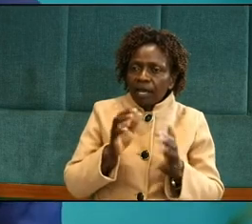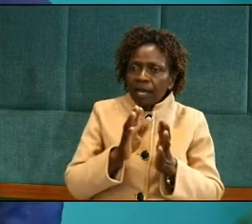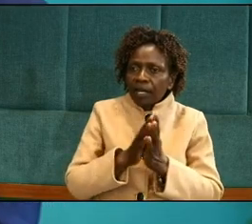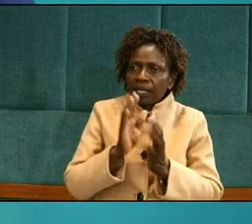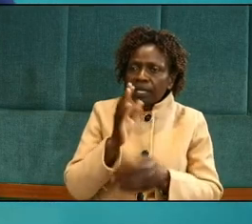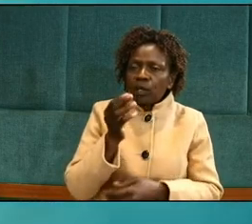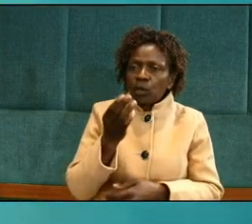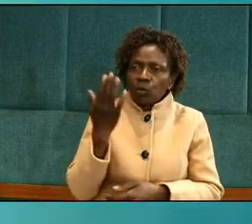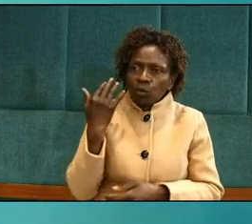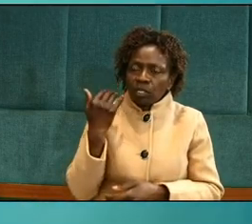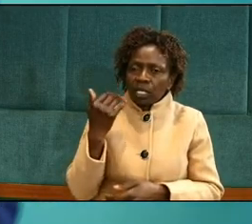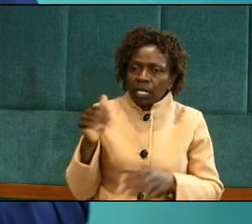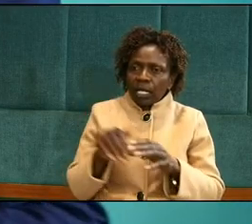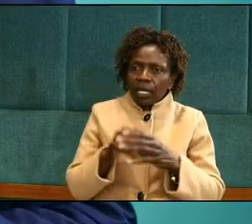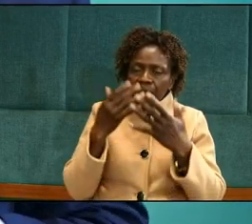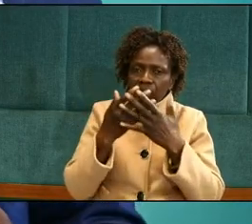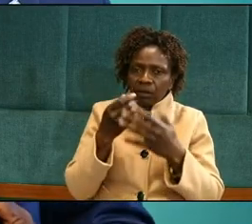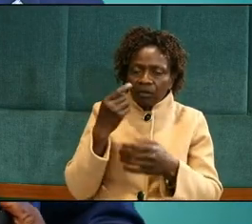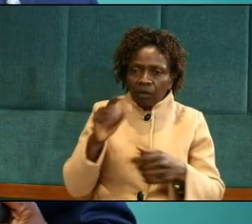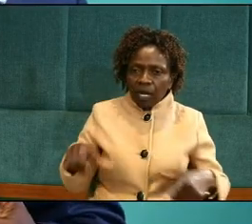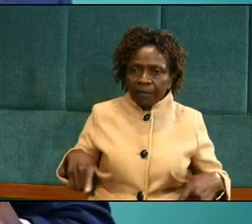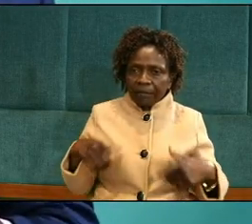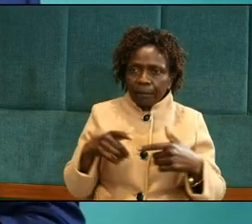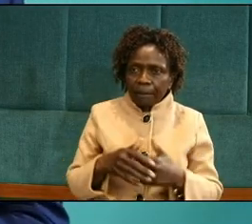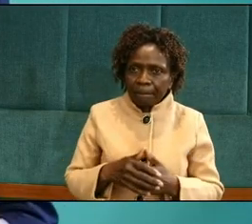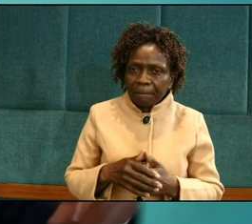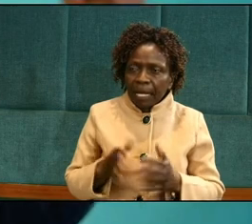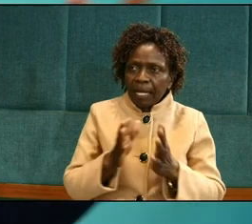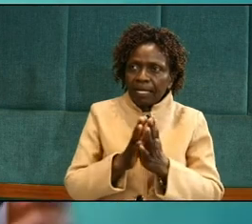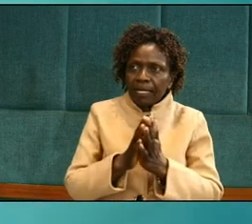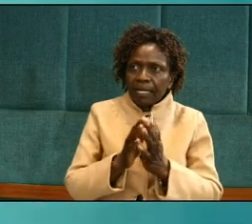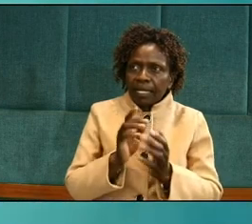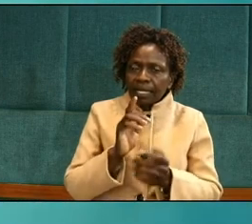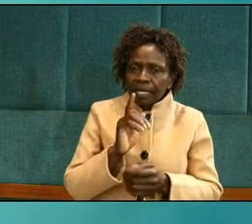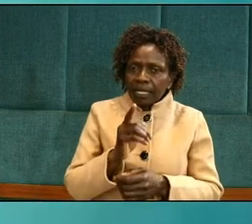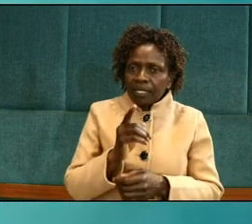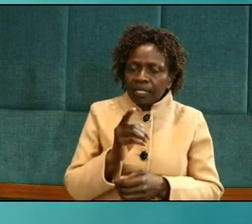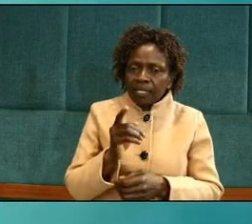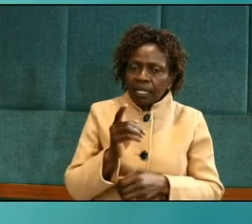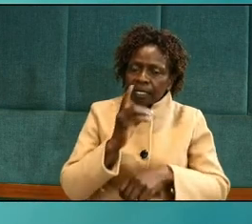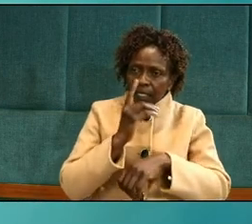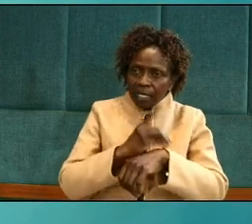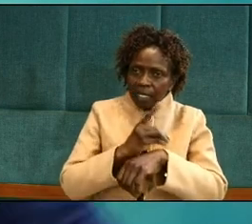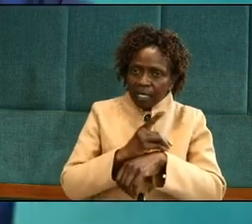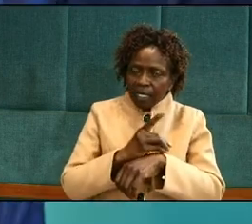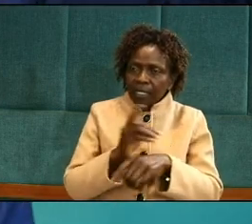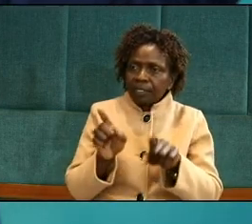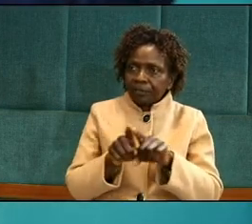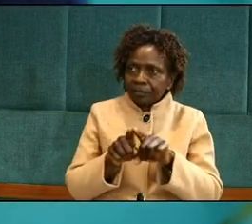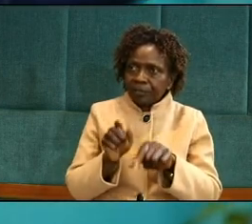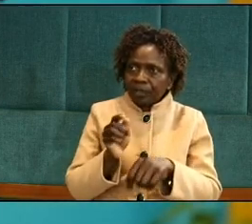he was imprisoned for life. And this particular day,